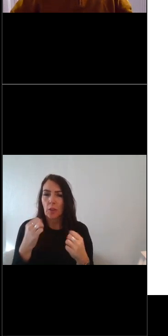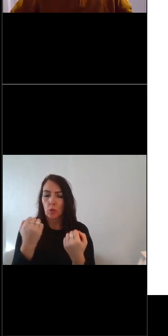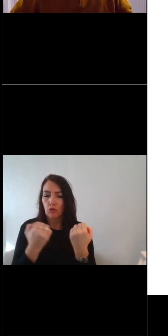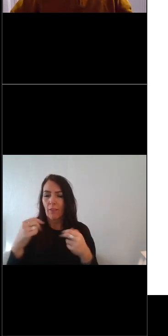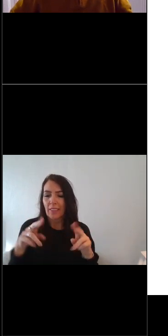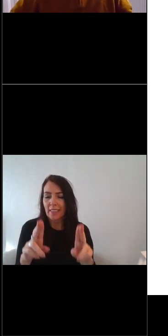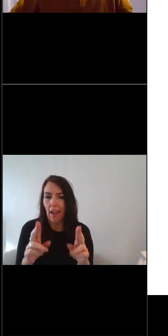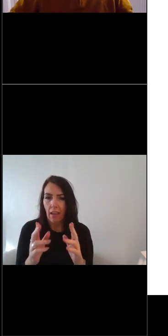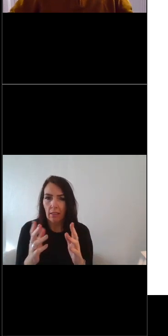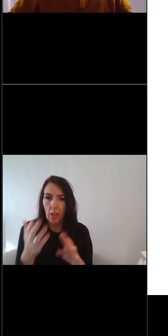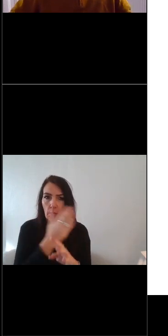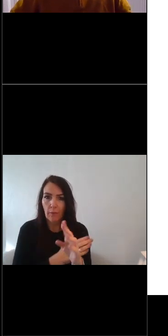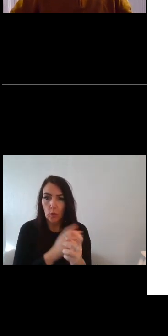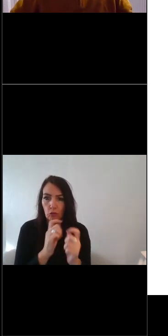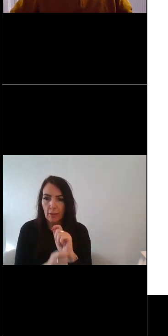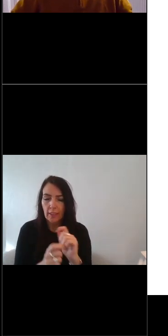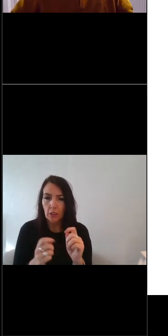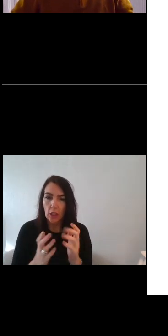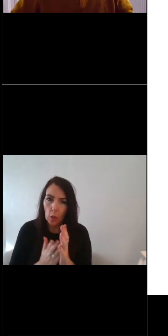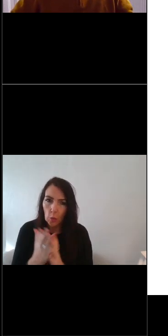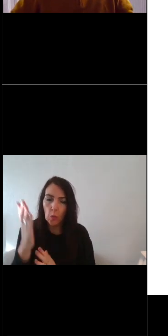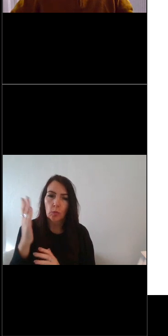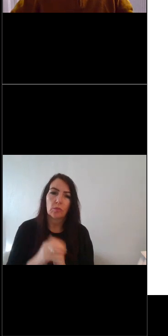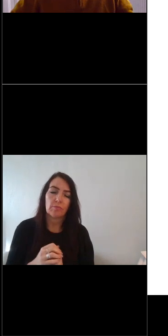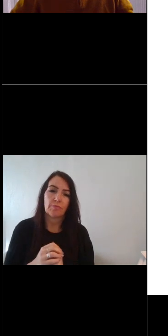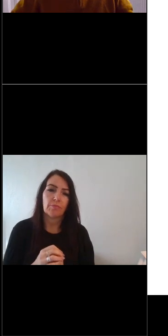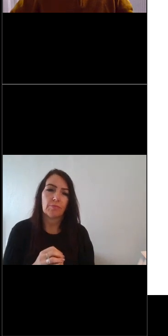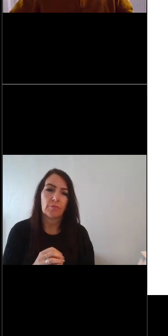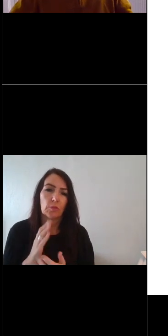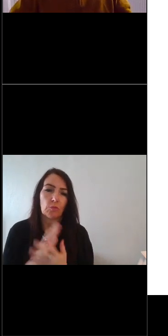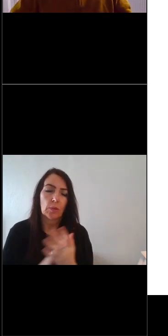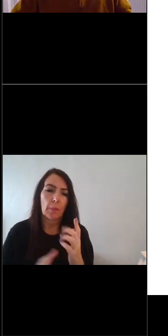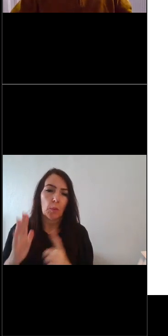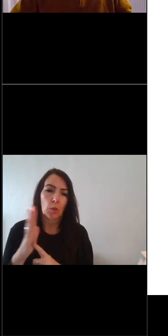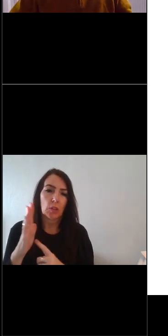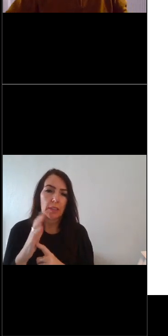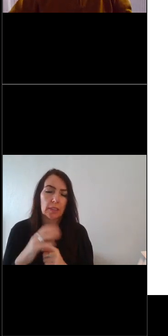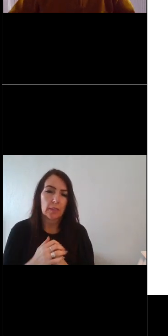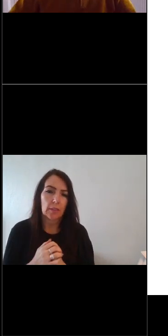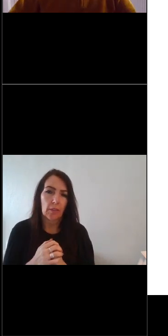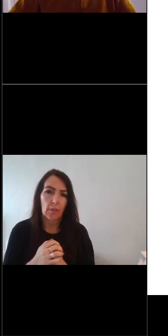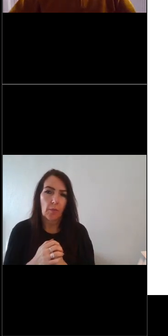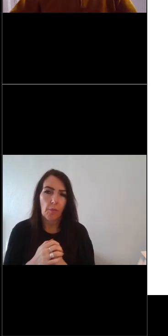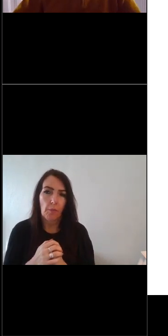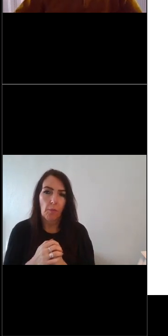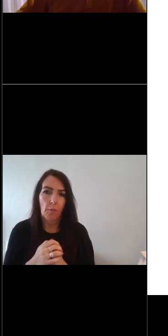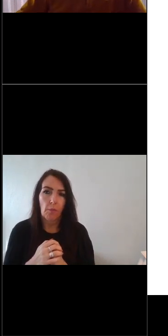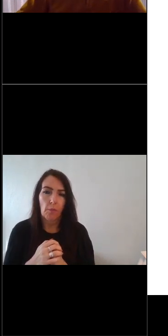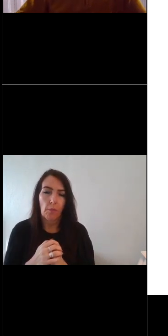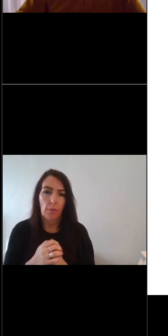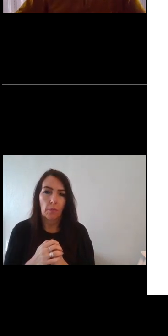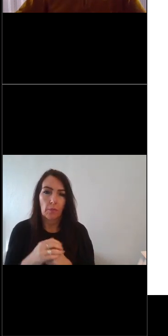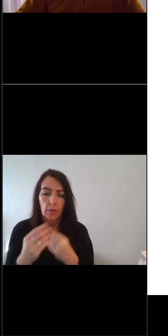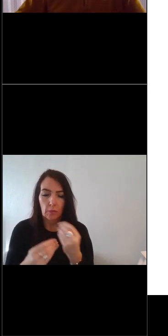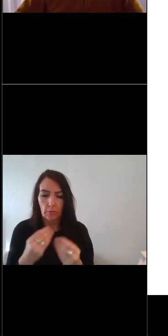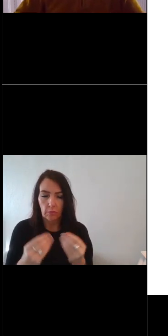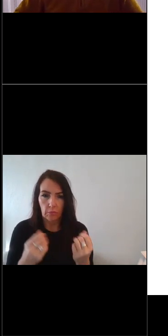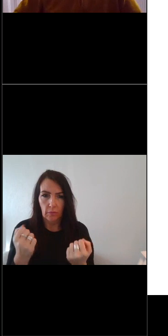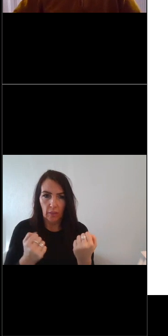before the transition and during and throughout is really important. I've heard stories of vehicles